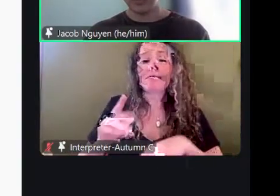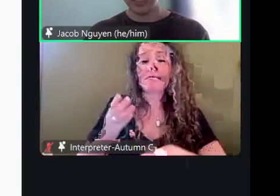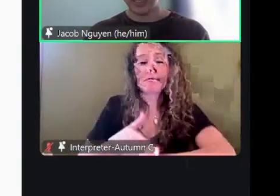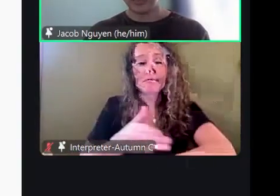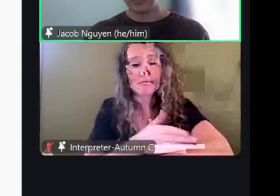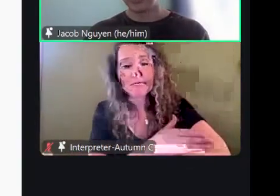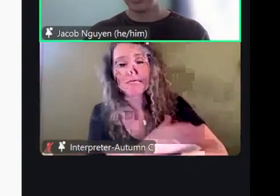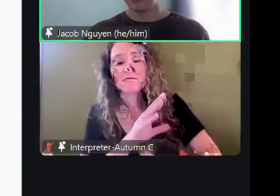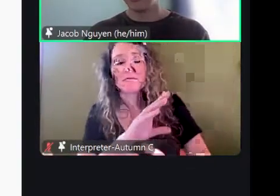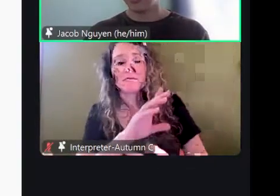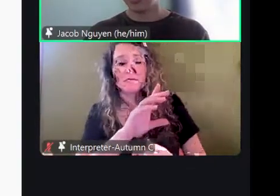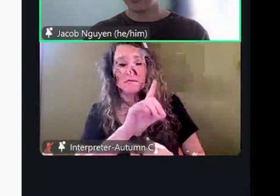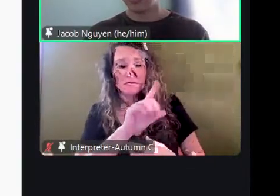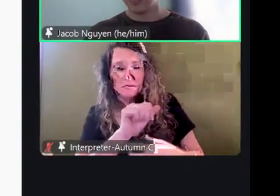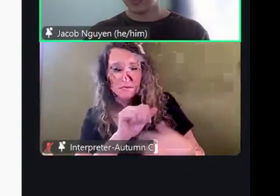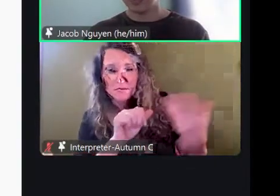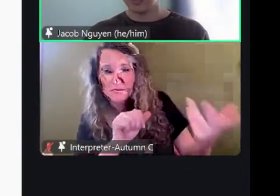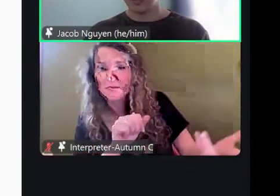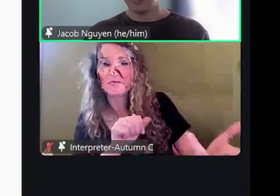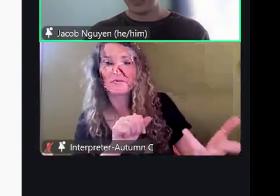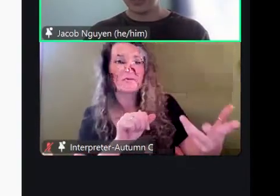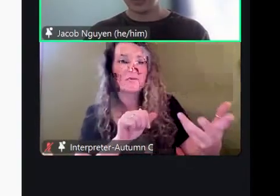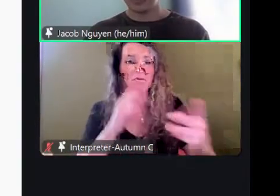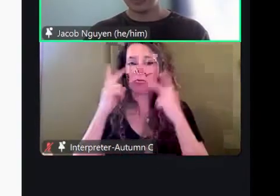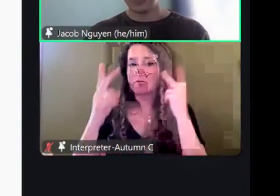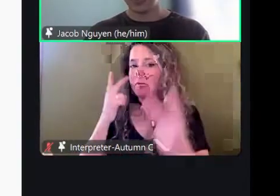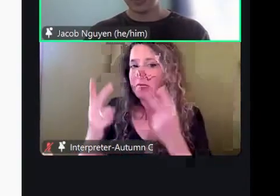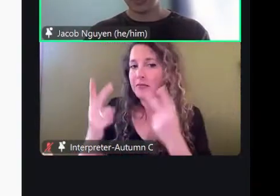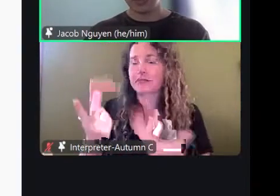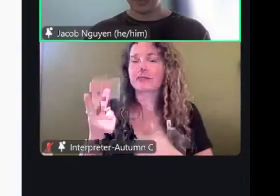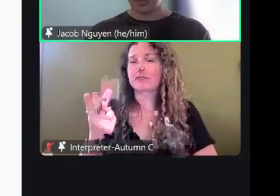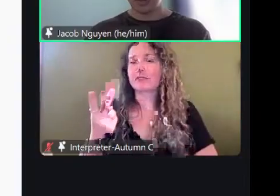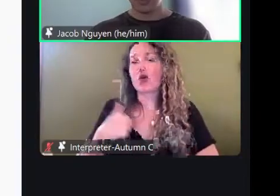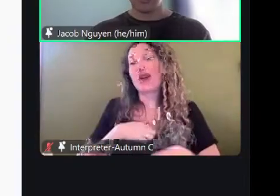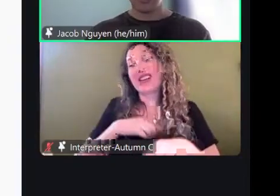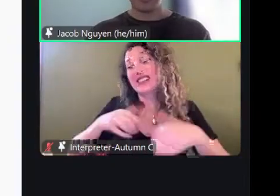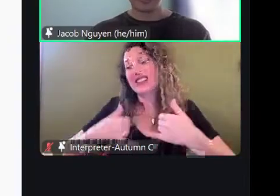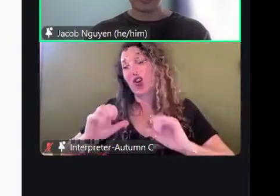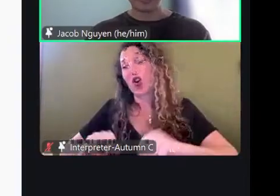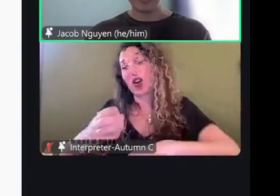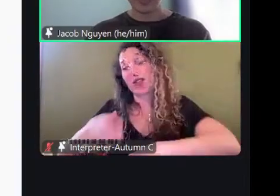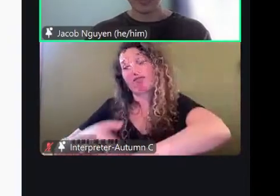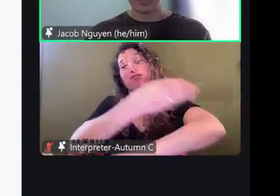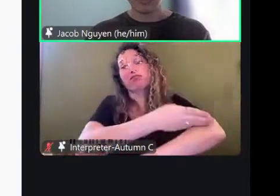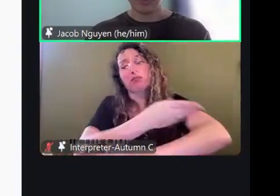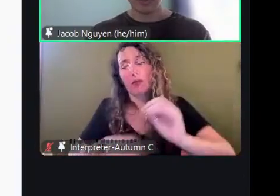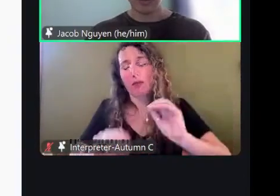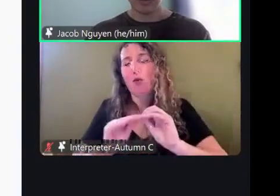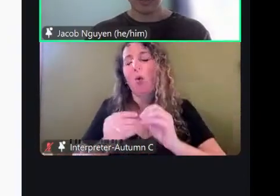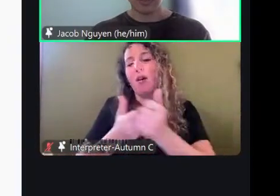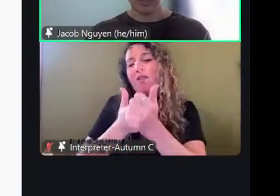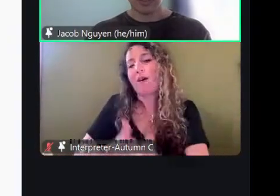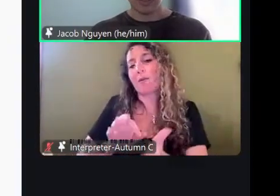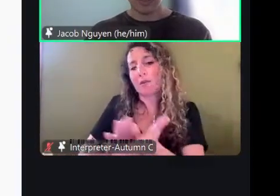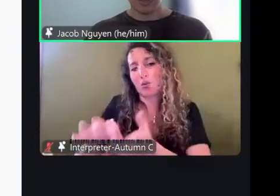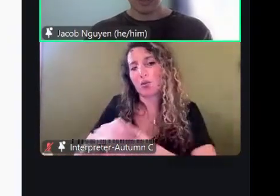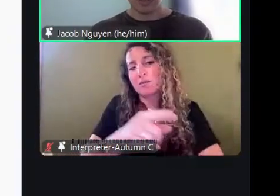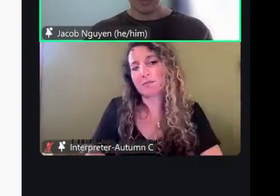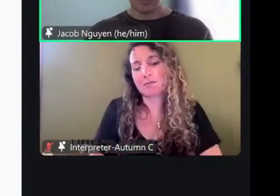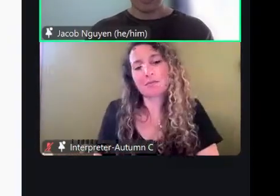learning flexibility, as there's still room for improvement based on these scores. So moving